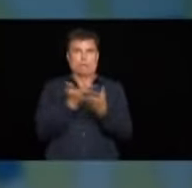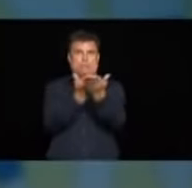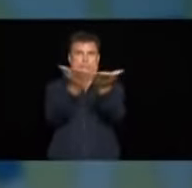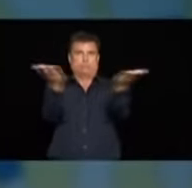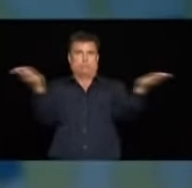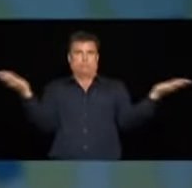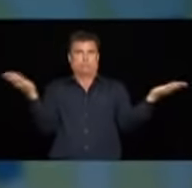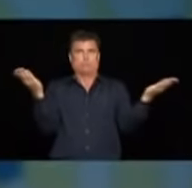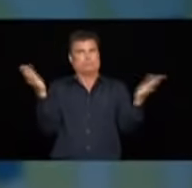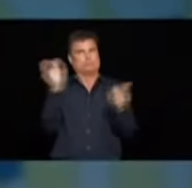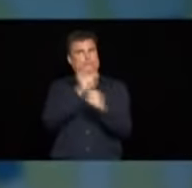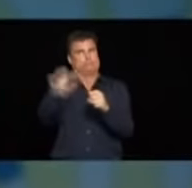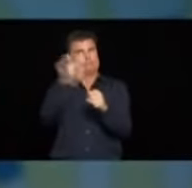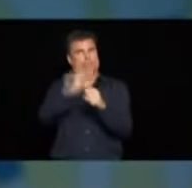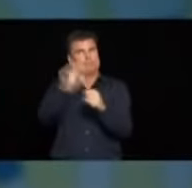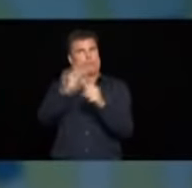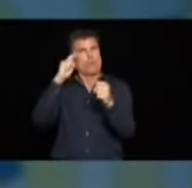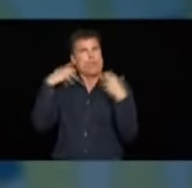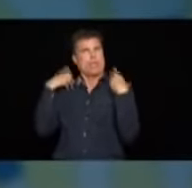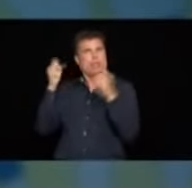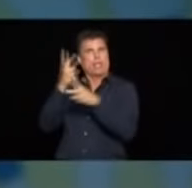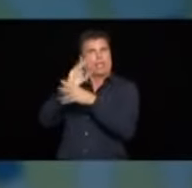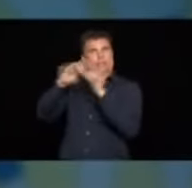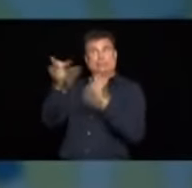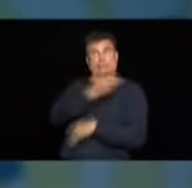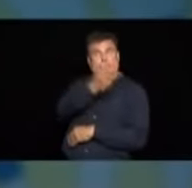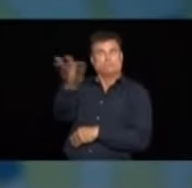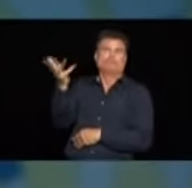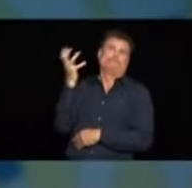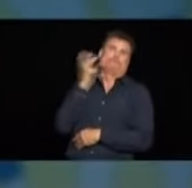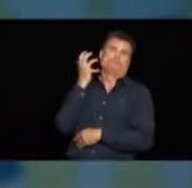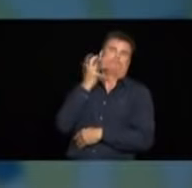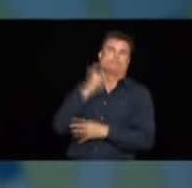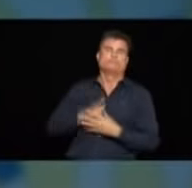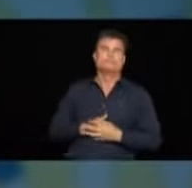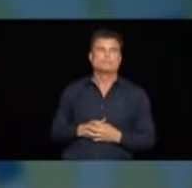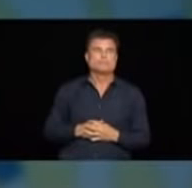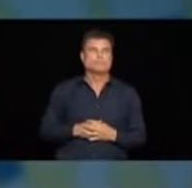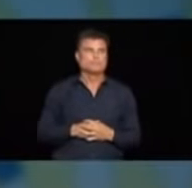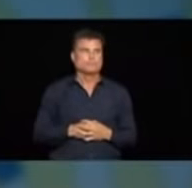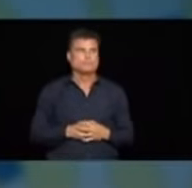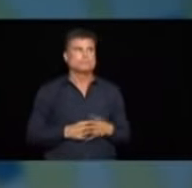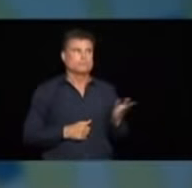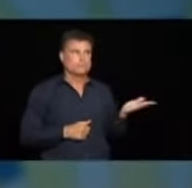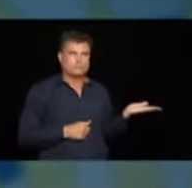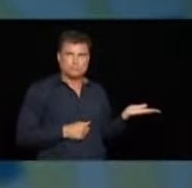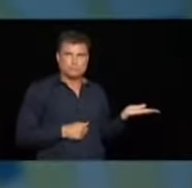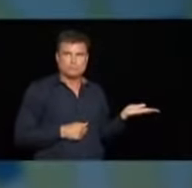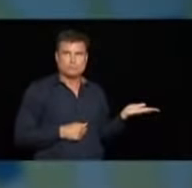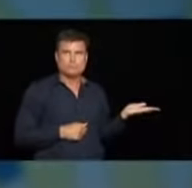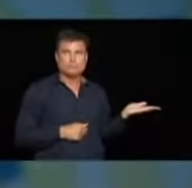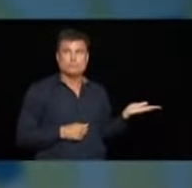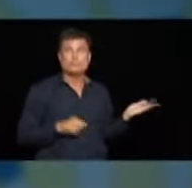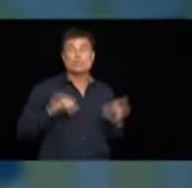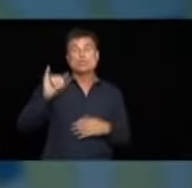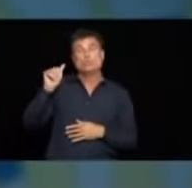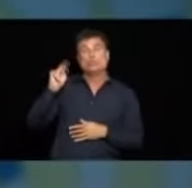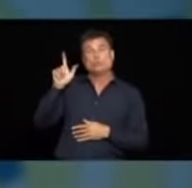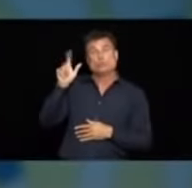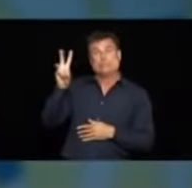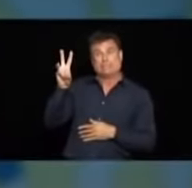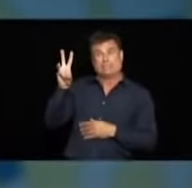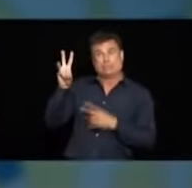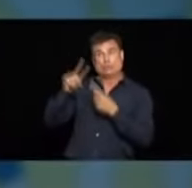healthcare system, and I am so grateful. I'm grateful at 7 o'clock, and I'm grateful now for this work. From June 26th to July 23rd